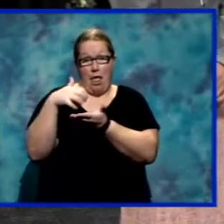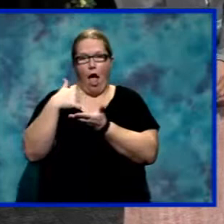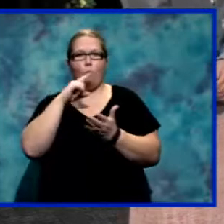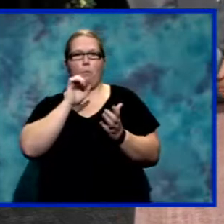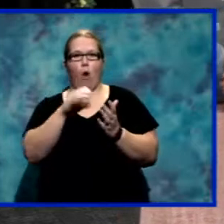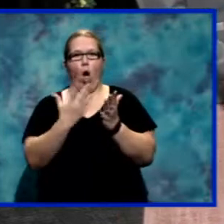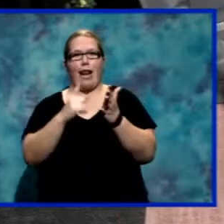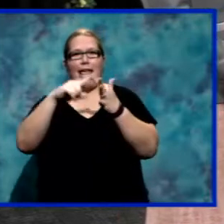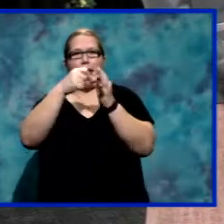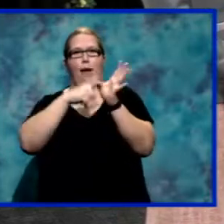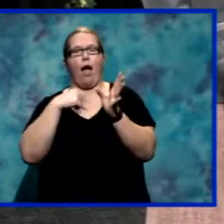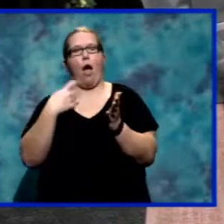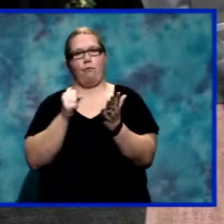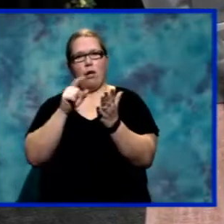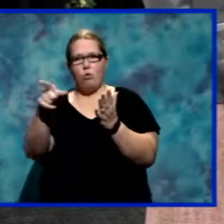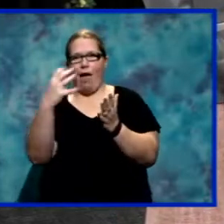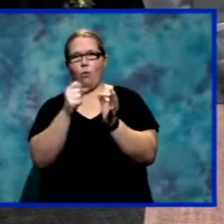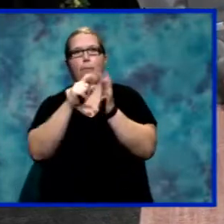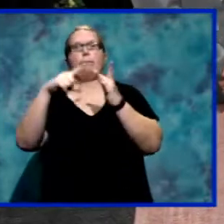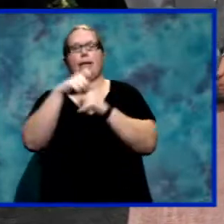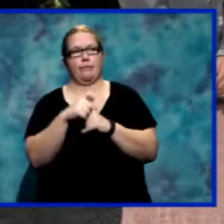bid. Okay, next one.